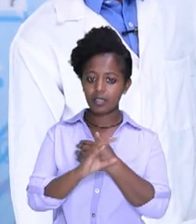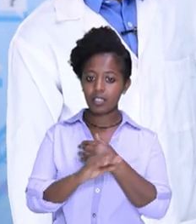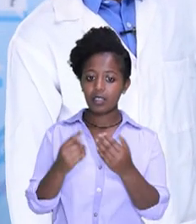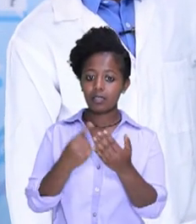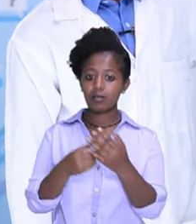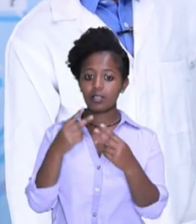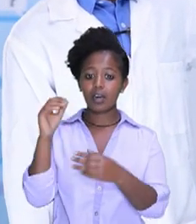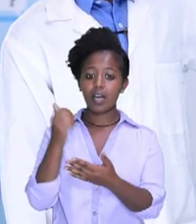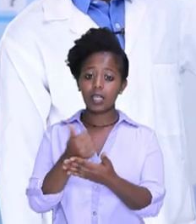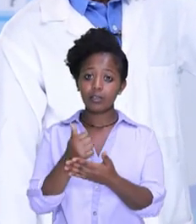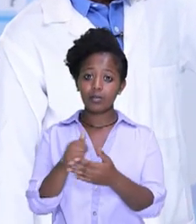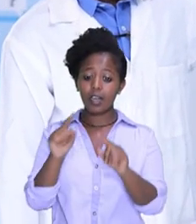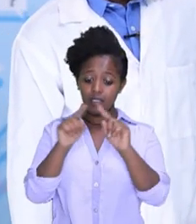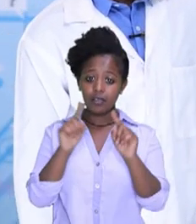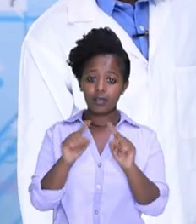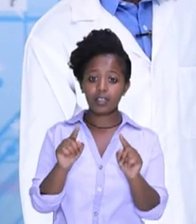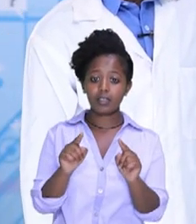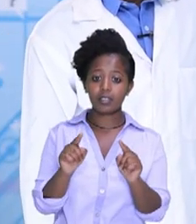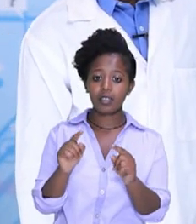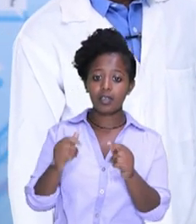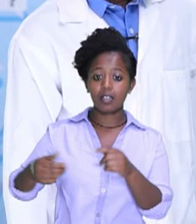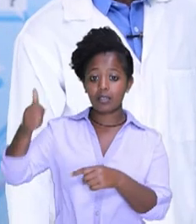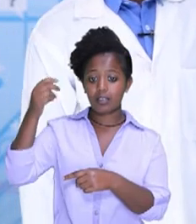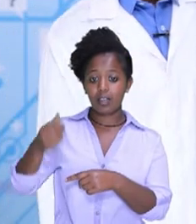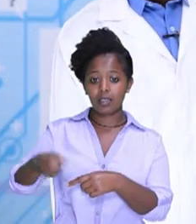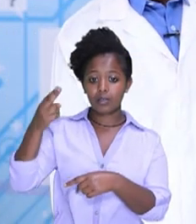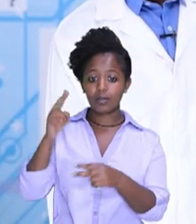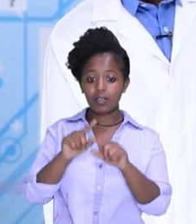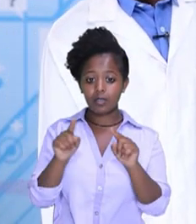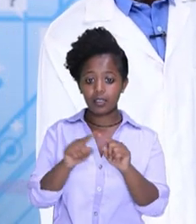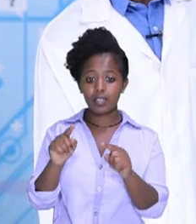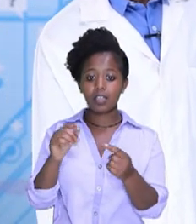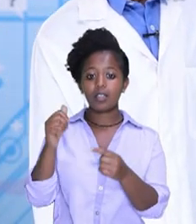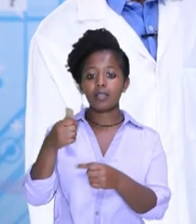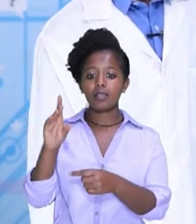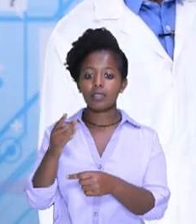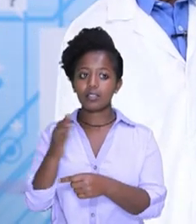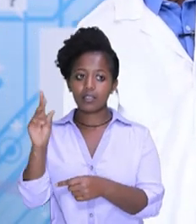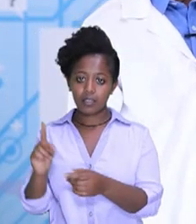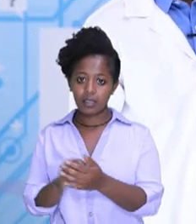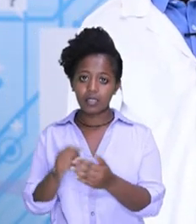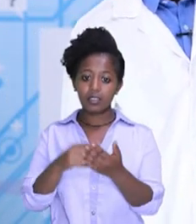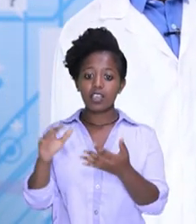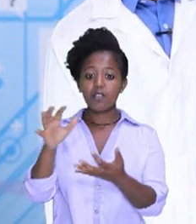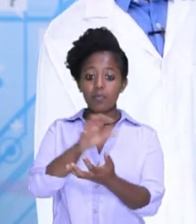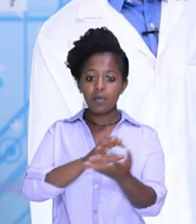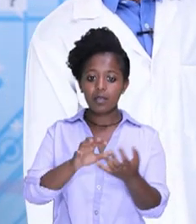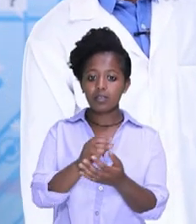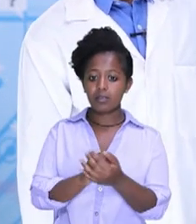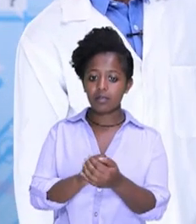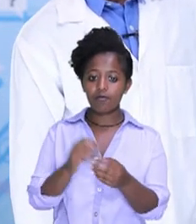If you see this altitude difference, on the lower altitude, you can find the acacia and the mixed